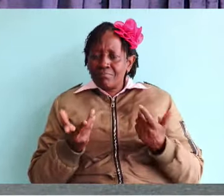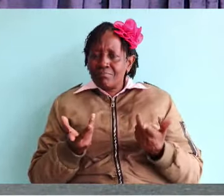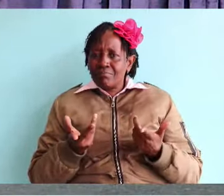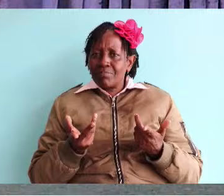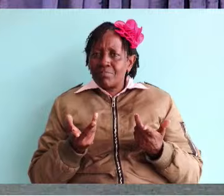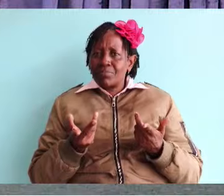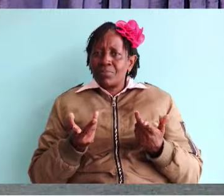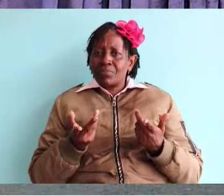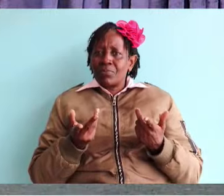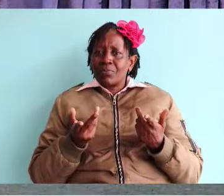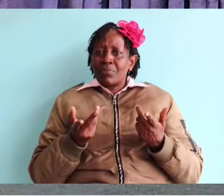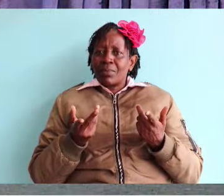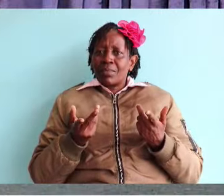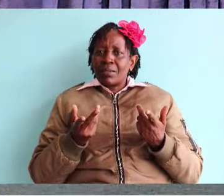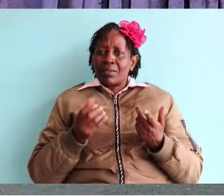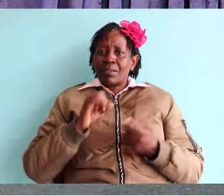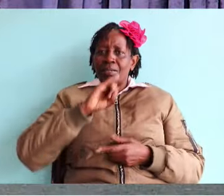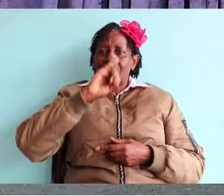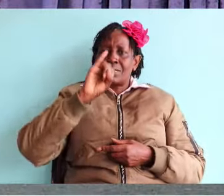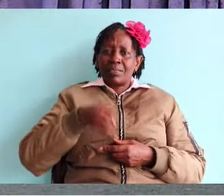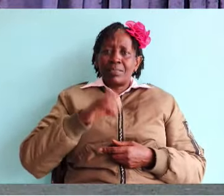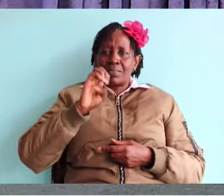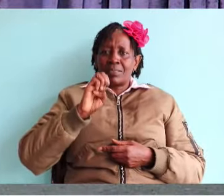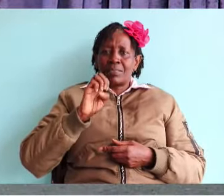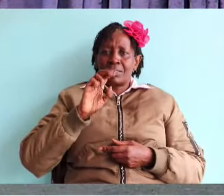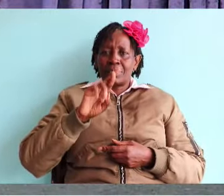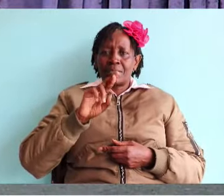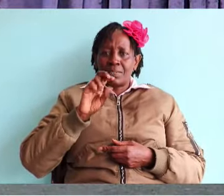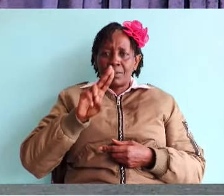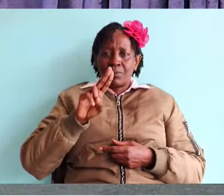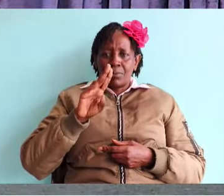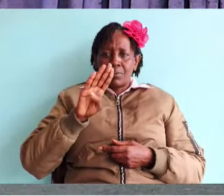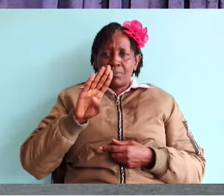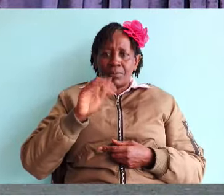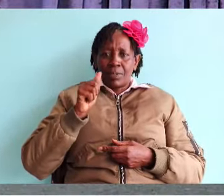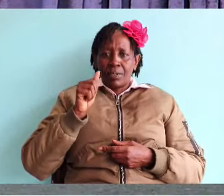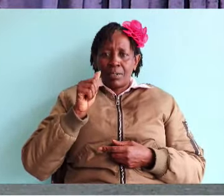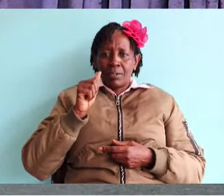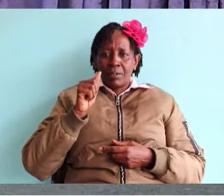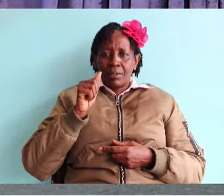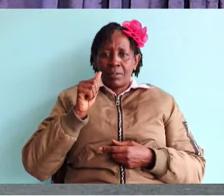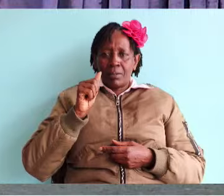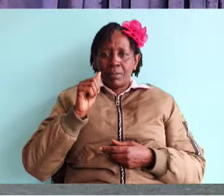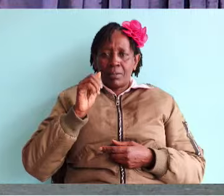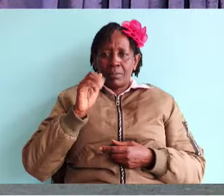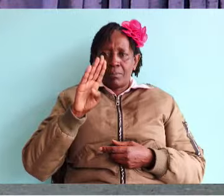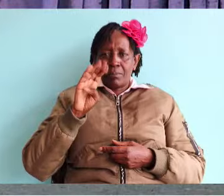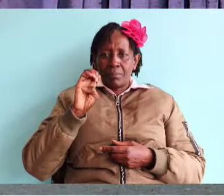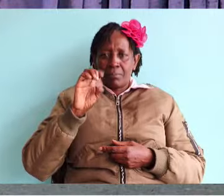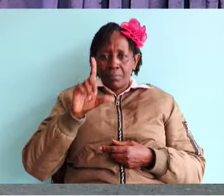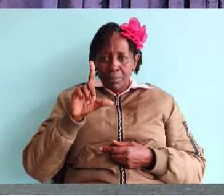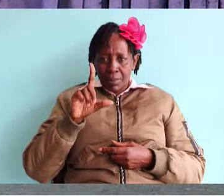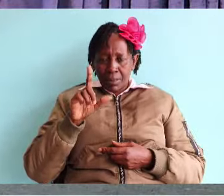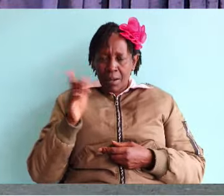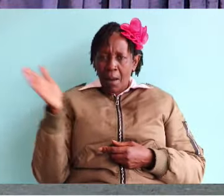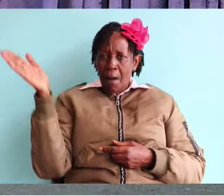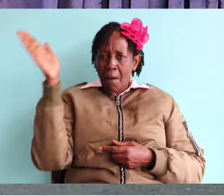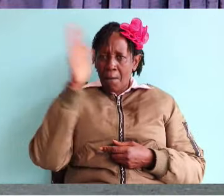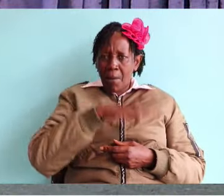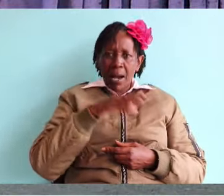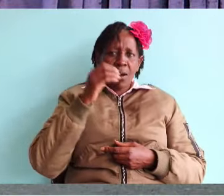29. It says, Jerubbaal, son of Joash, went back home to live. Is this not